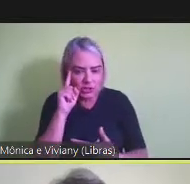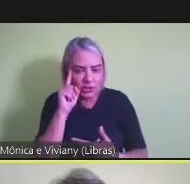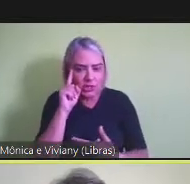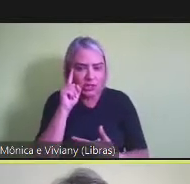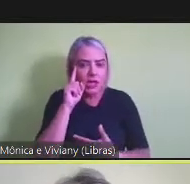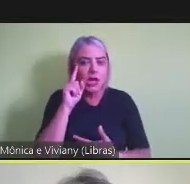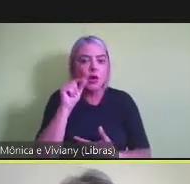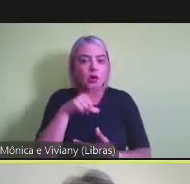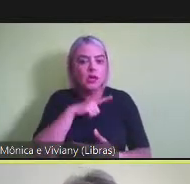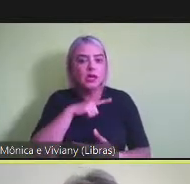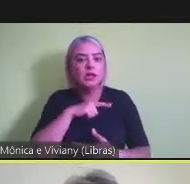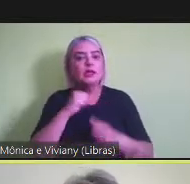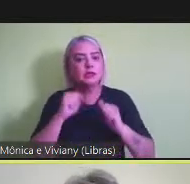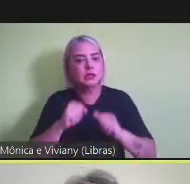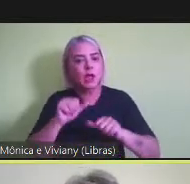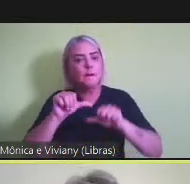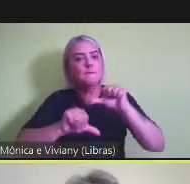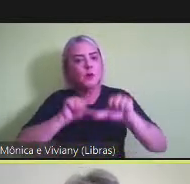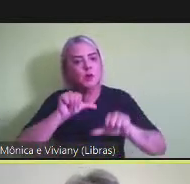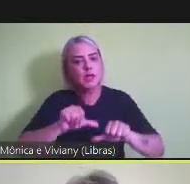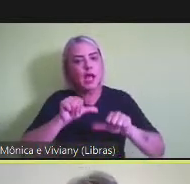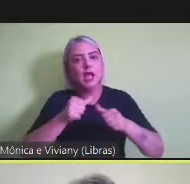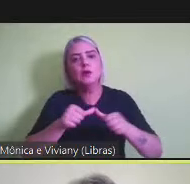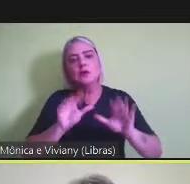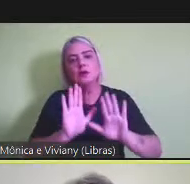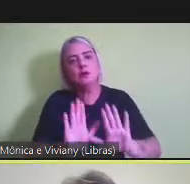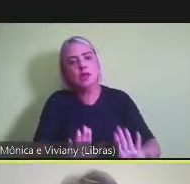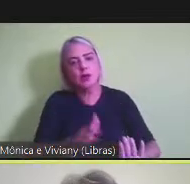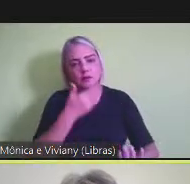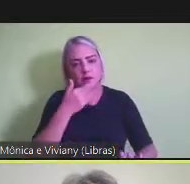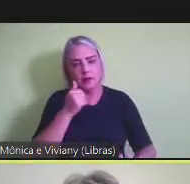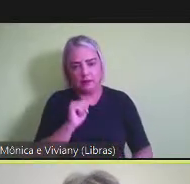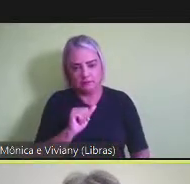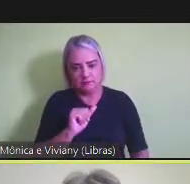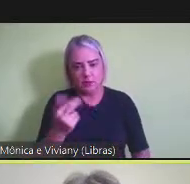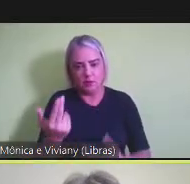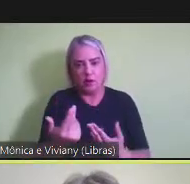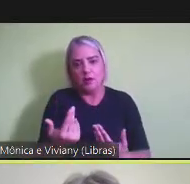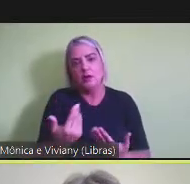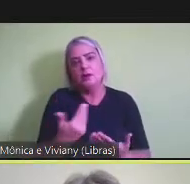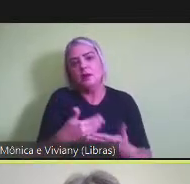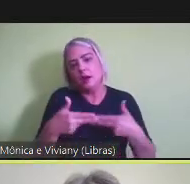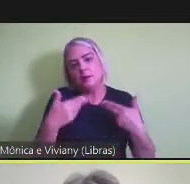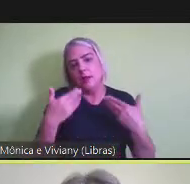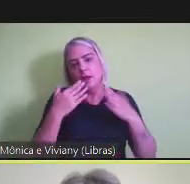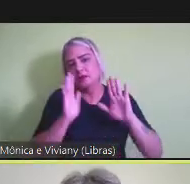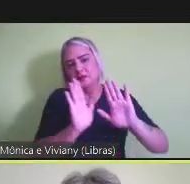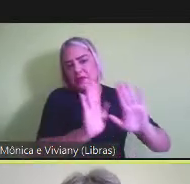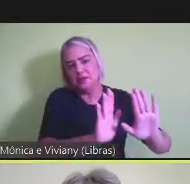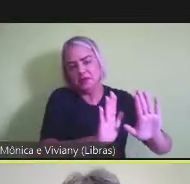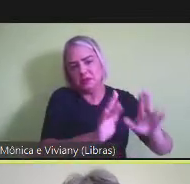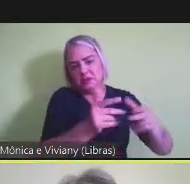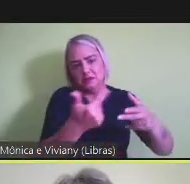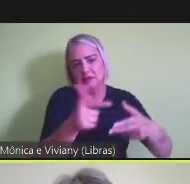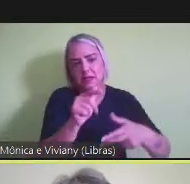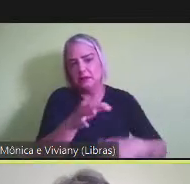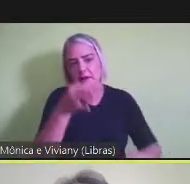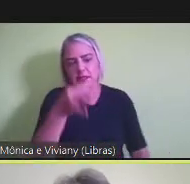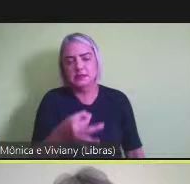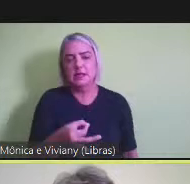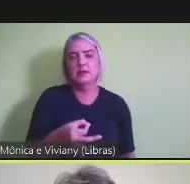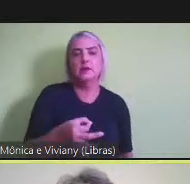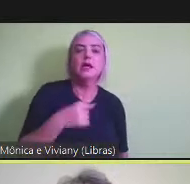aspects what we should change and what we should leave as it is? So there are things that it's better